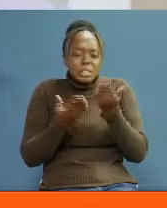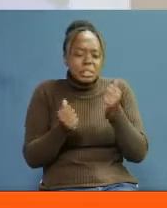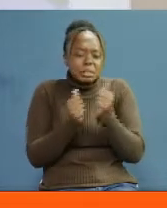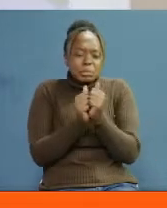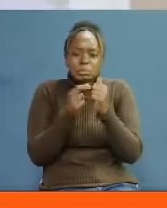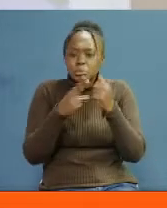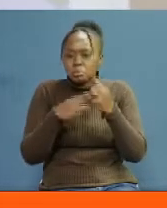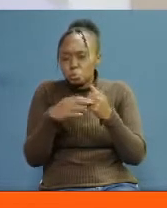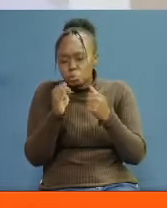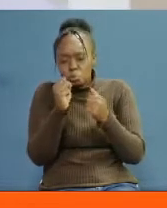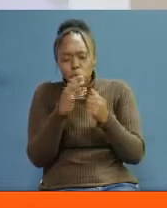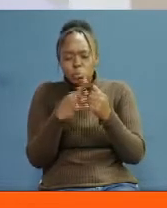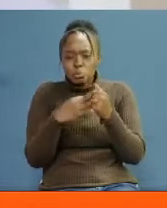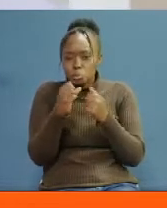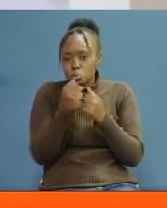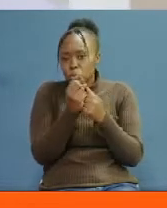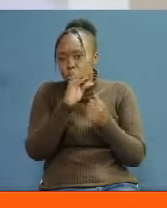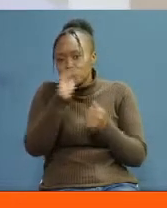30 percents